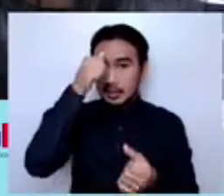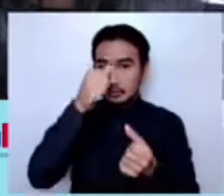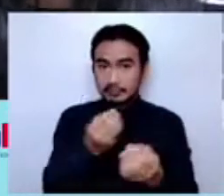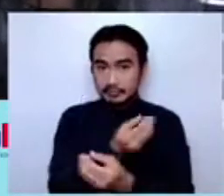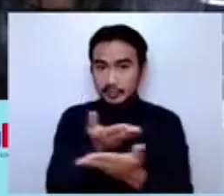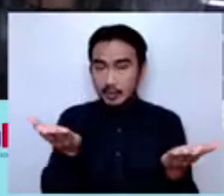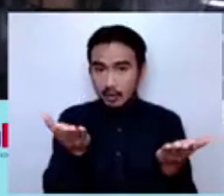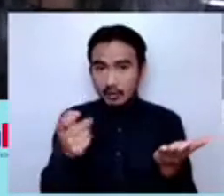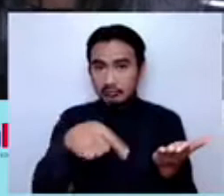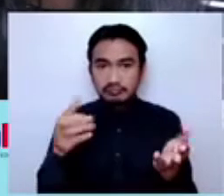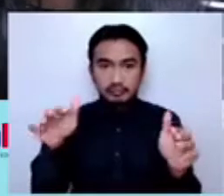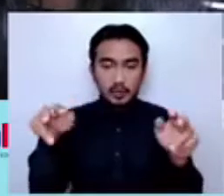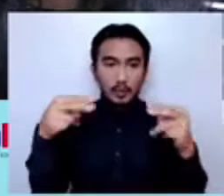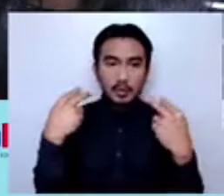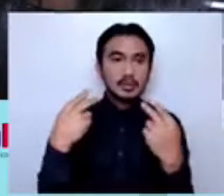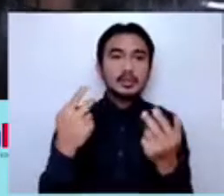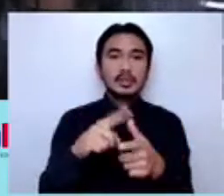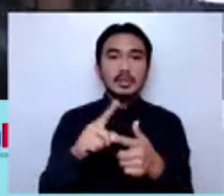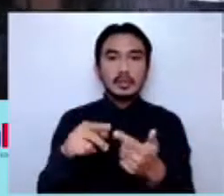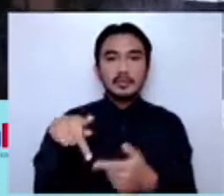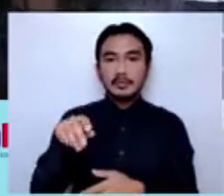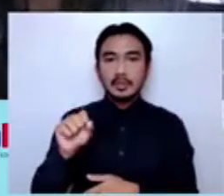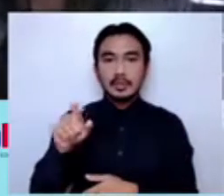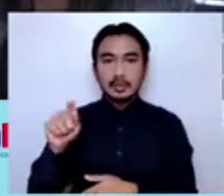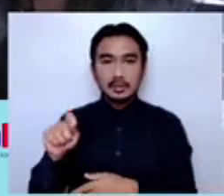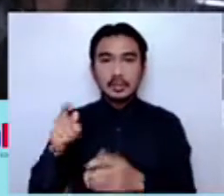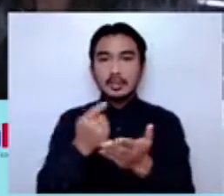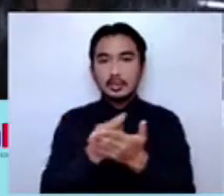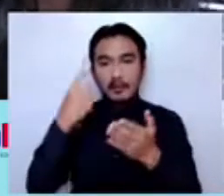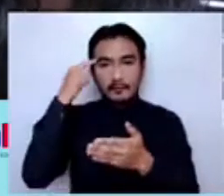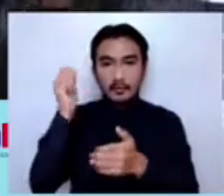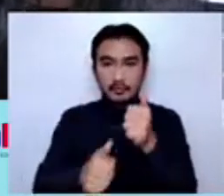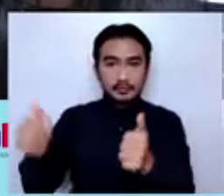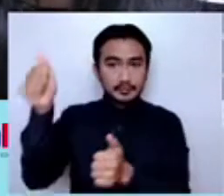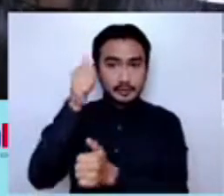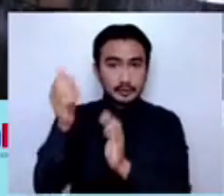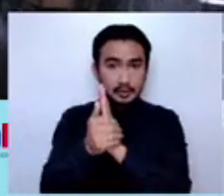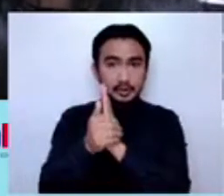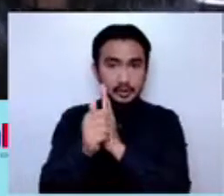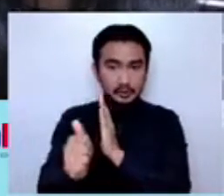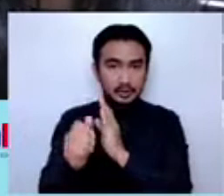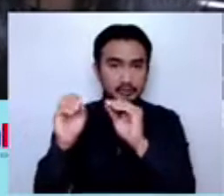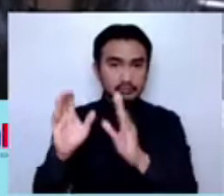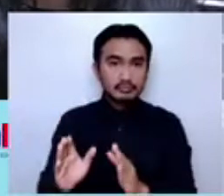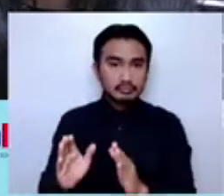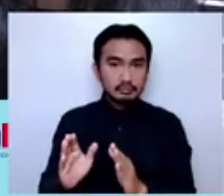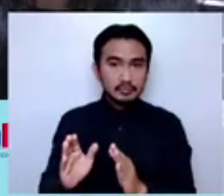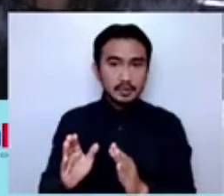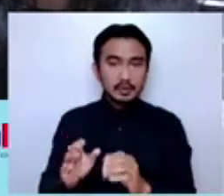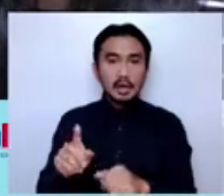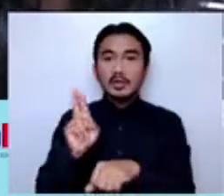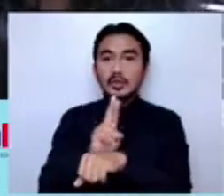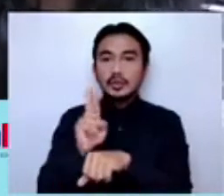the RPMS-PPST tools for the proficient and highly proficient teachers are to be used by our